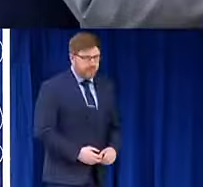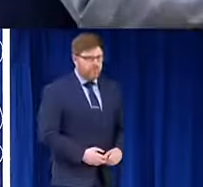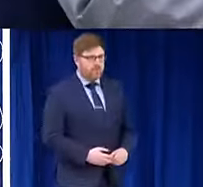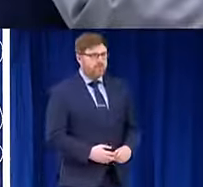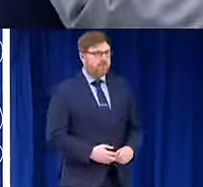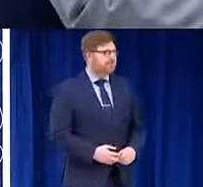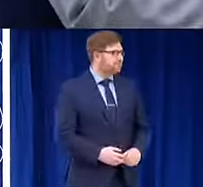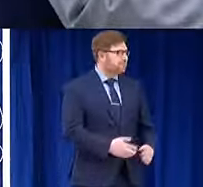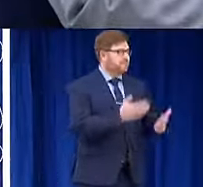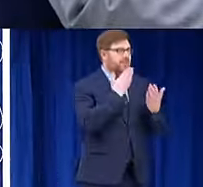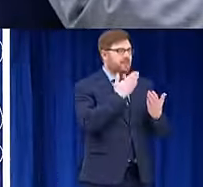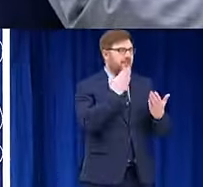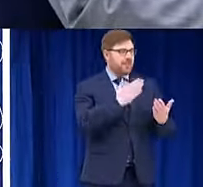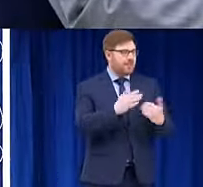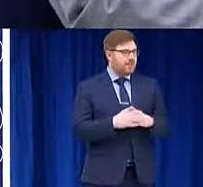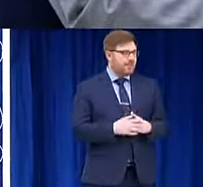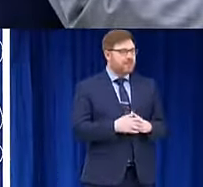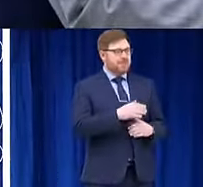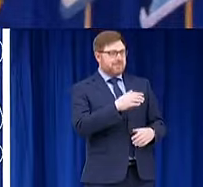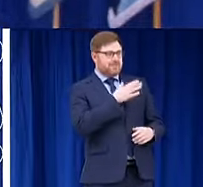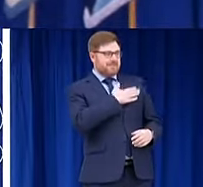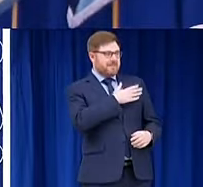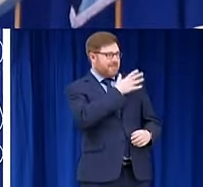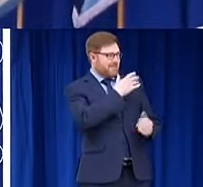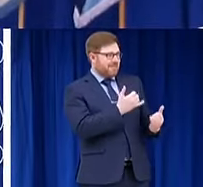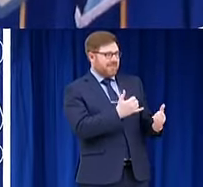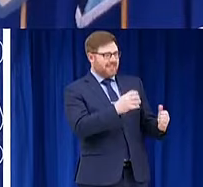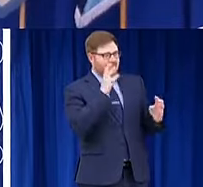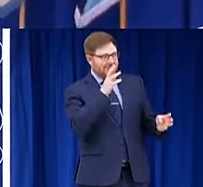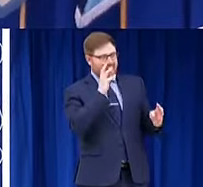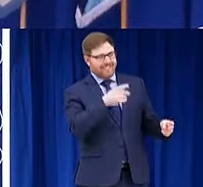Thank you, Sergeant Holder. You made my mom cry.